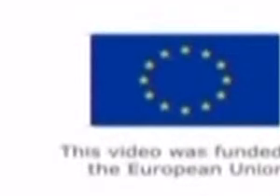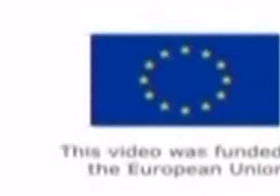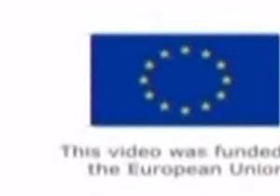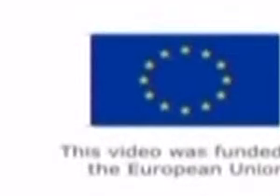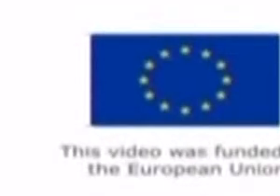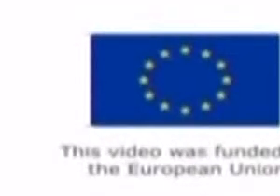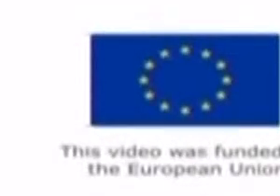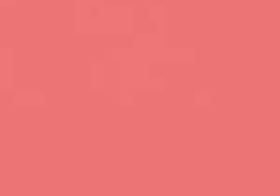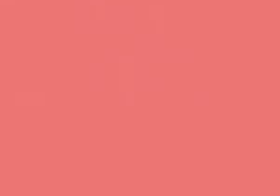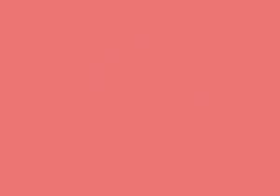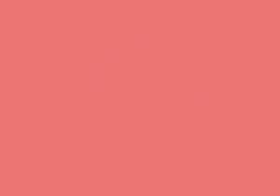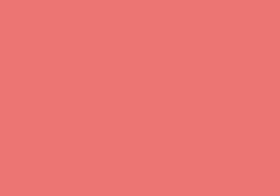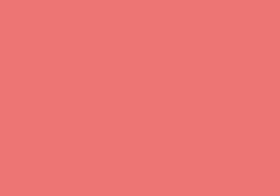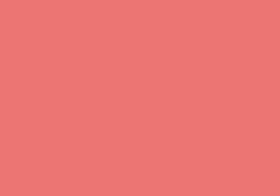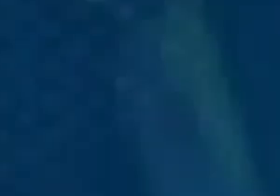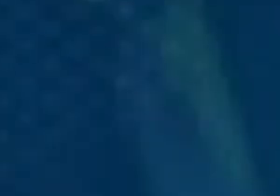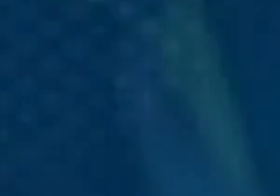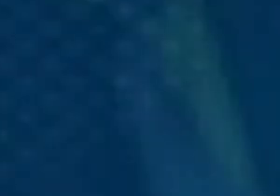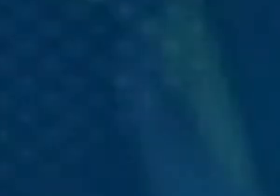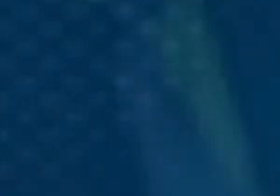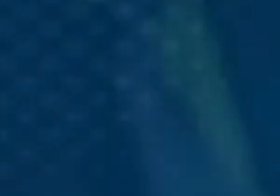Jamaica.